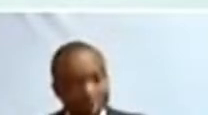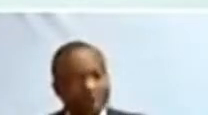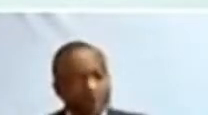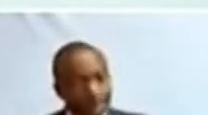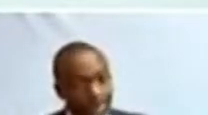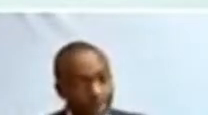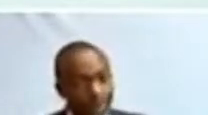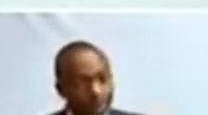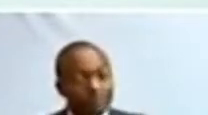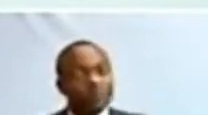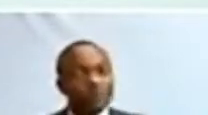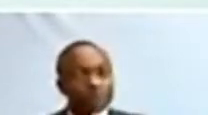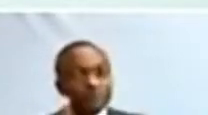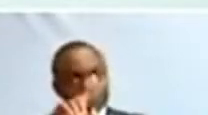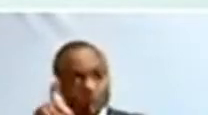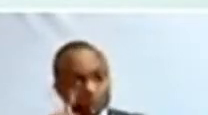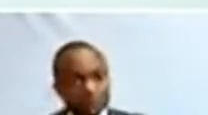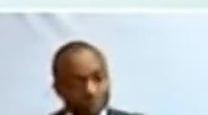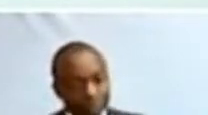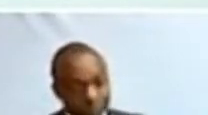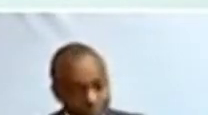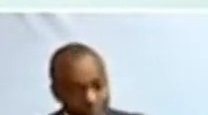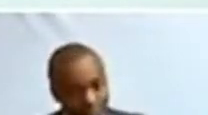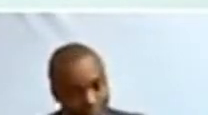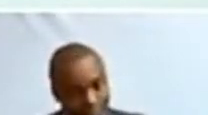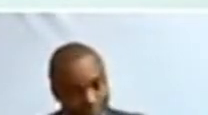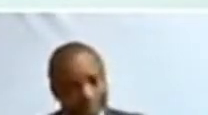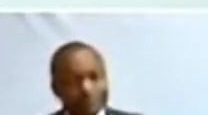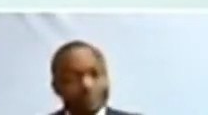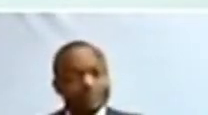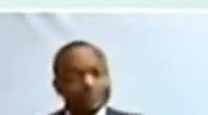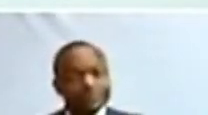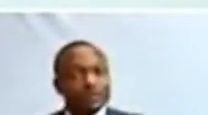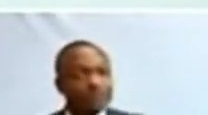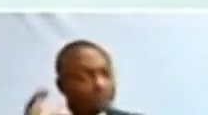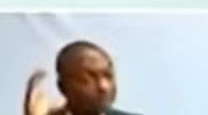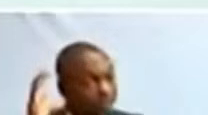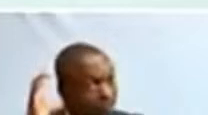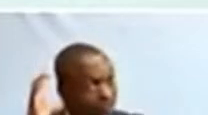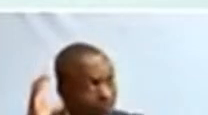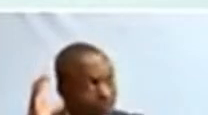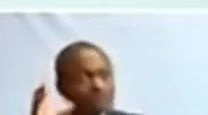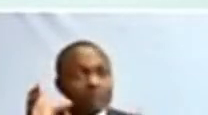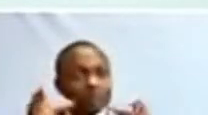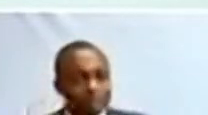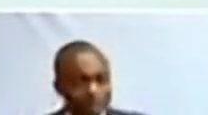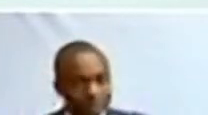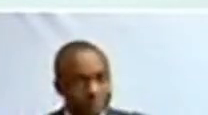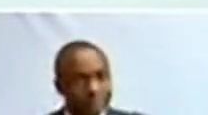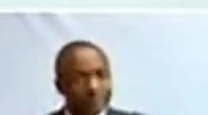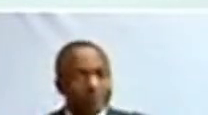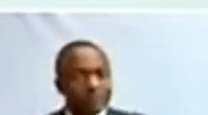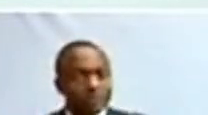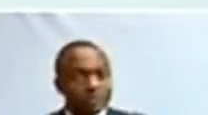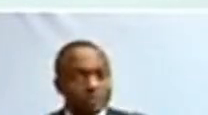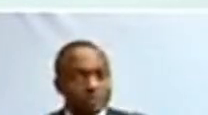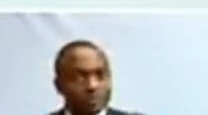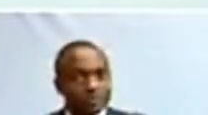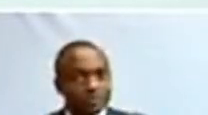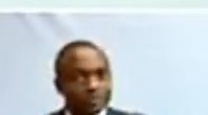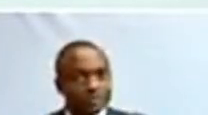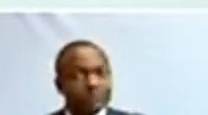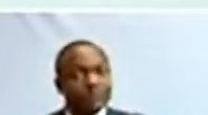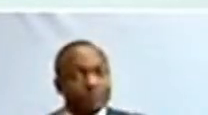asked a question. Did you go through this report as Chama Council, Town Council Management Team?